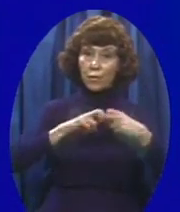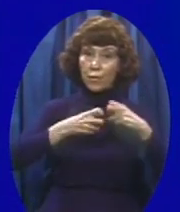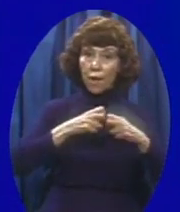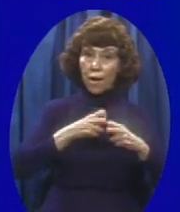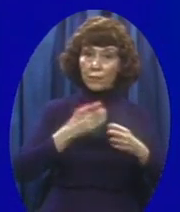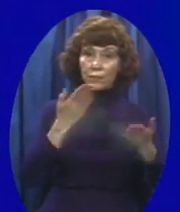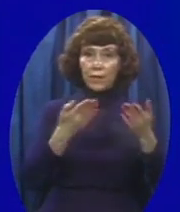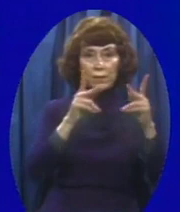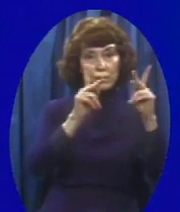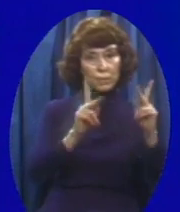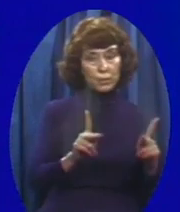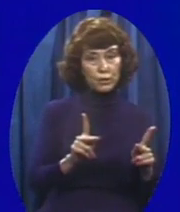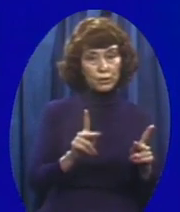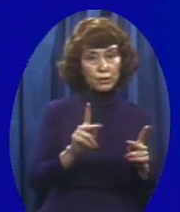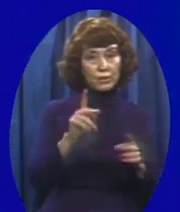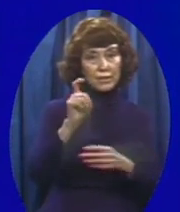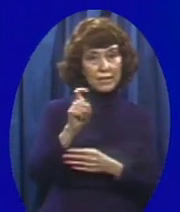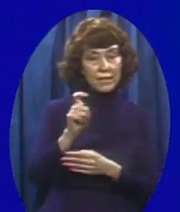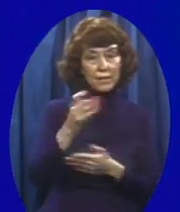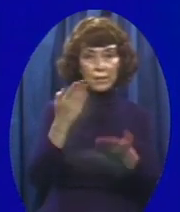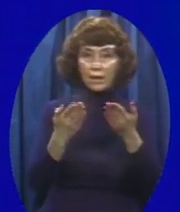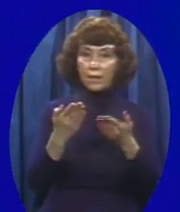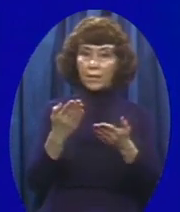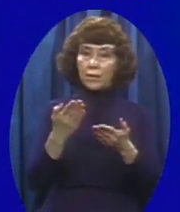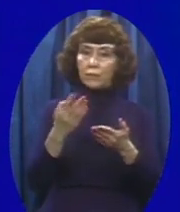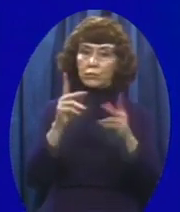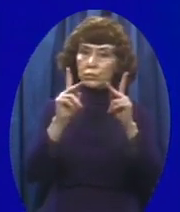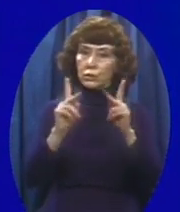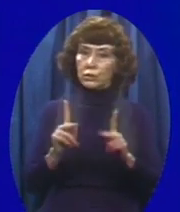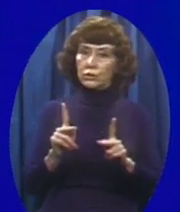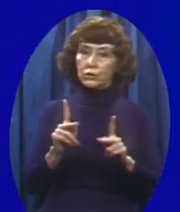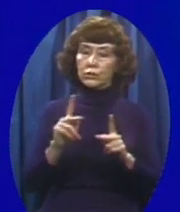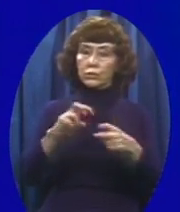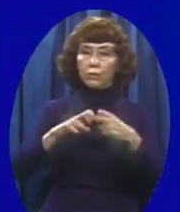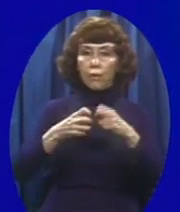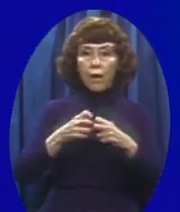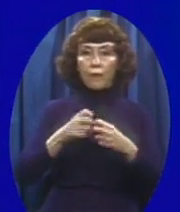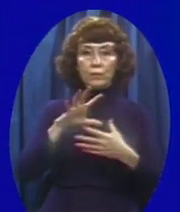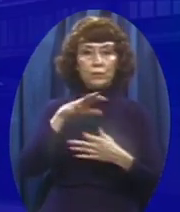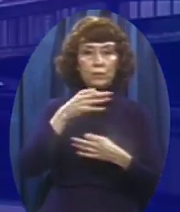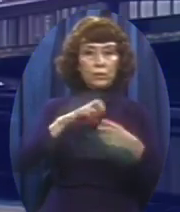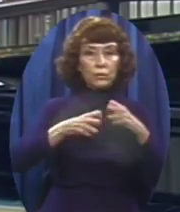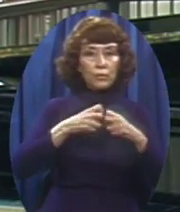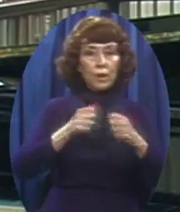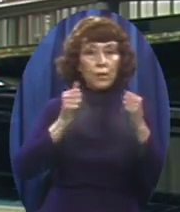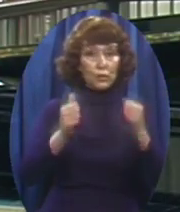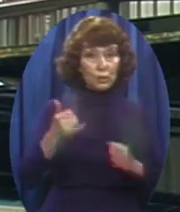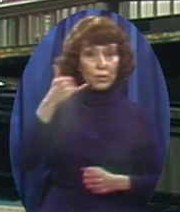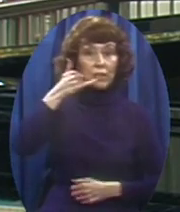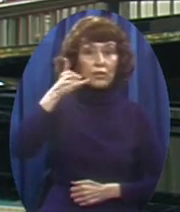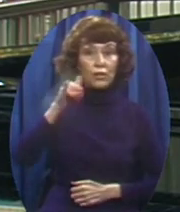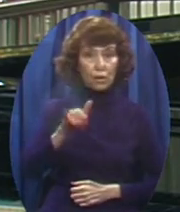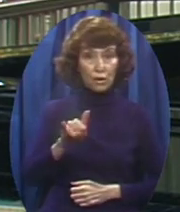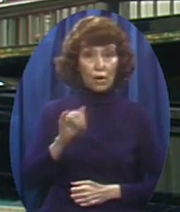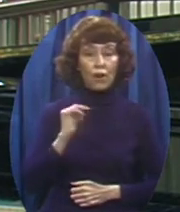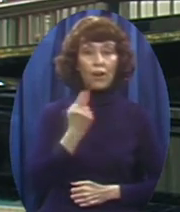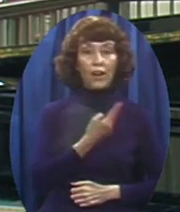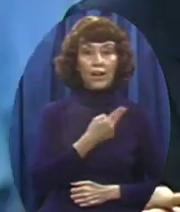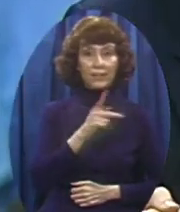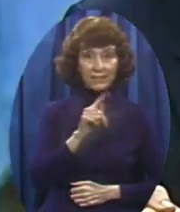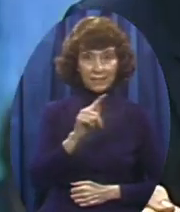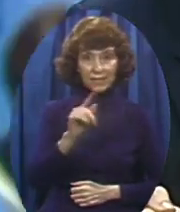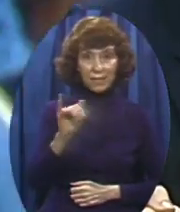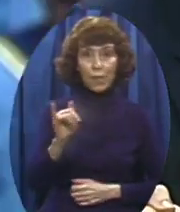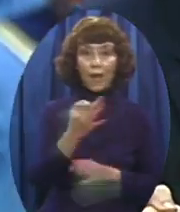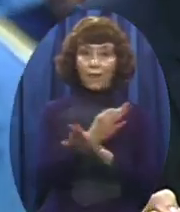someone who will take your call on the TTY line free. Let us help you. Let us stand as we pray.